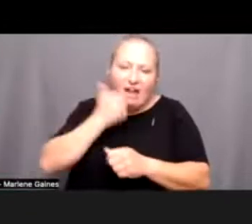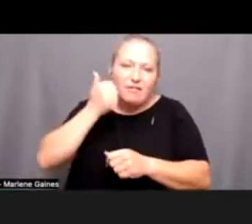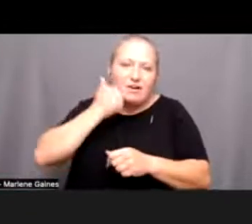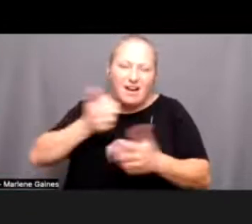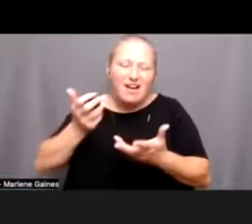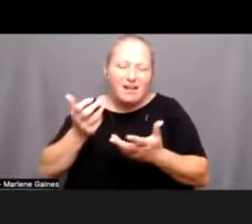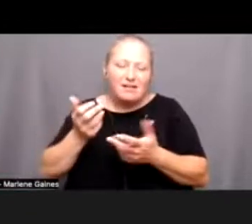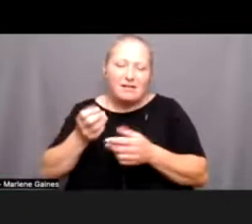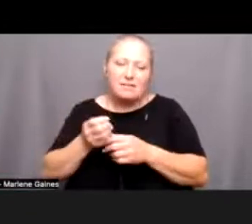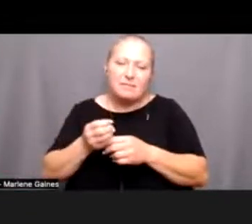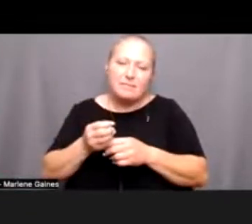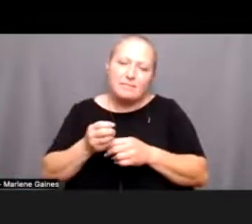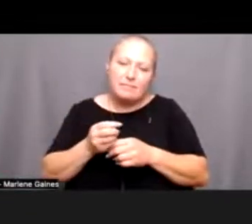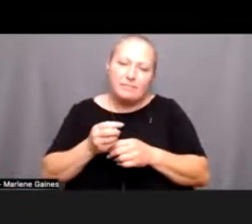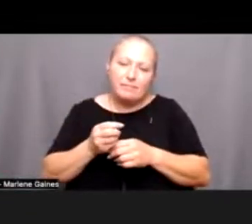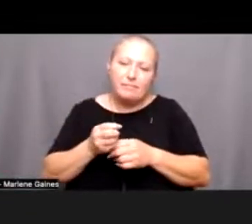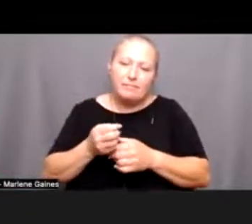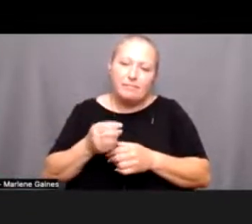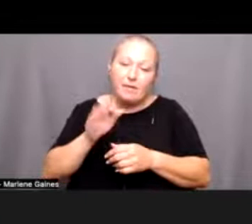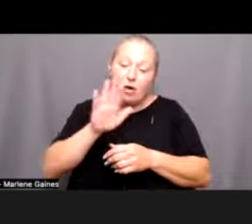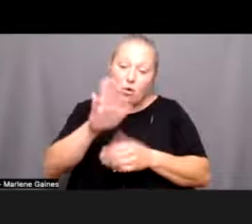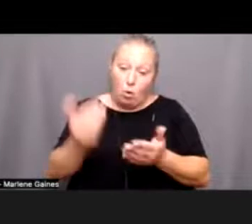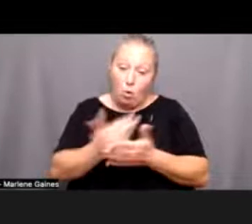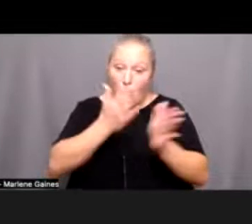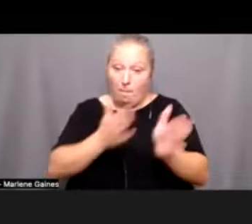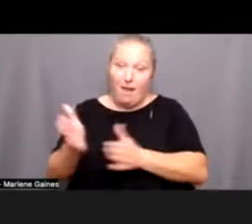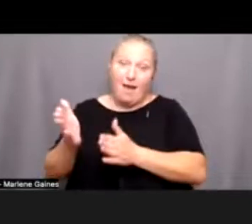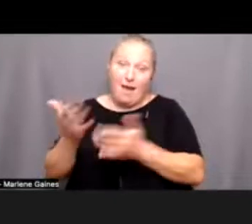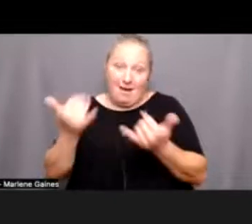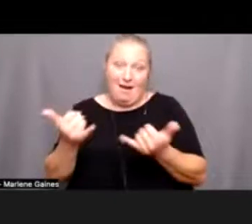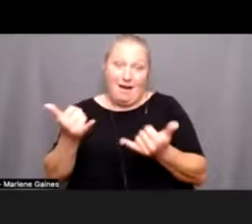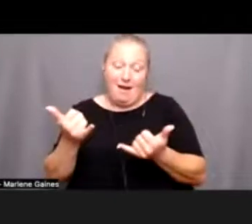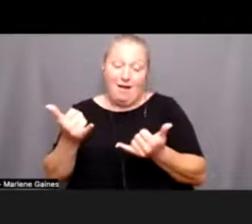What you have in this new plan, I think, is